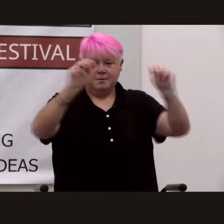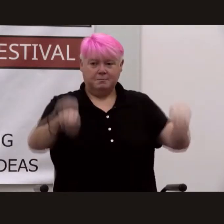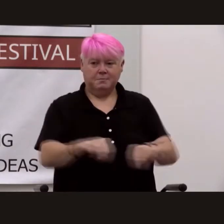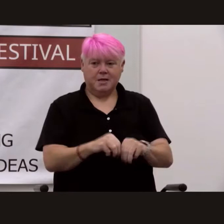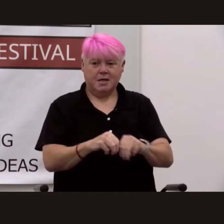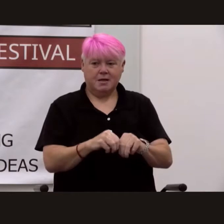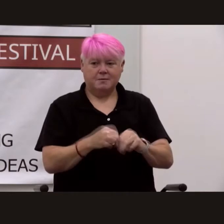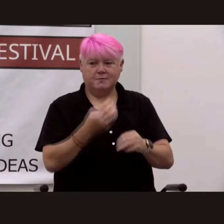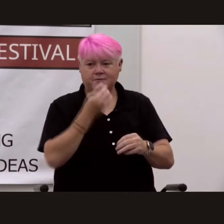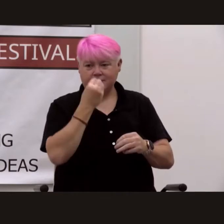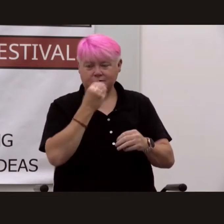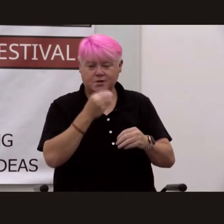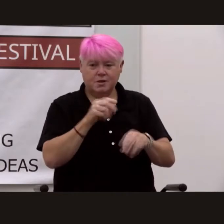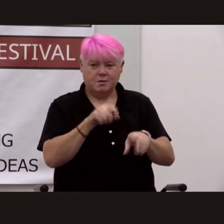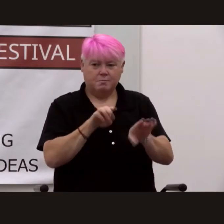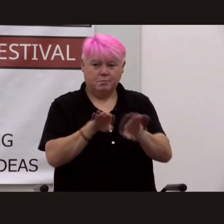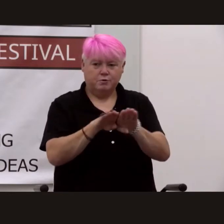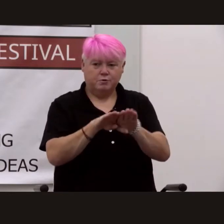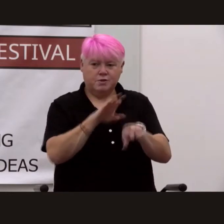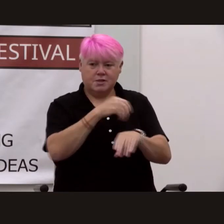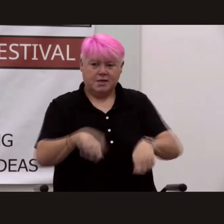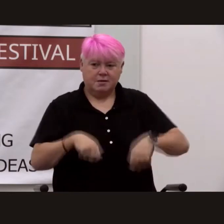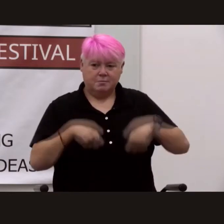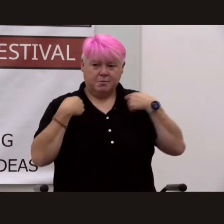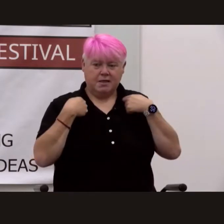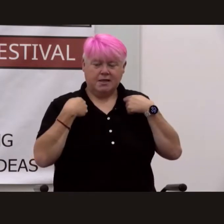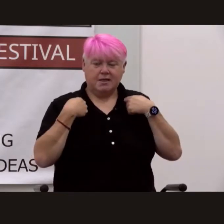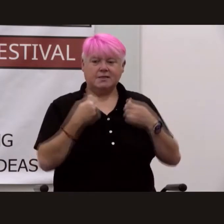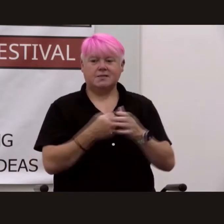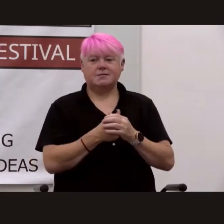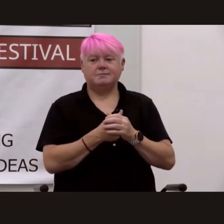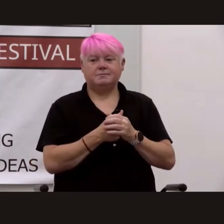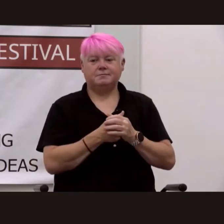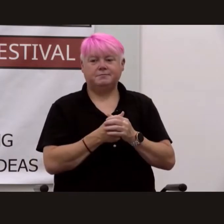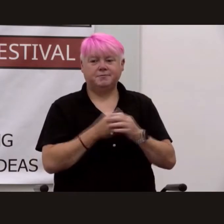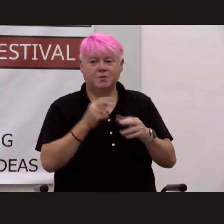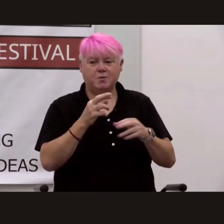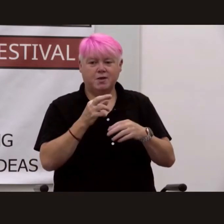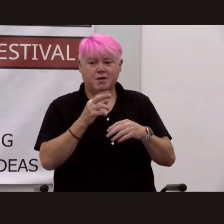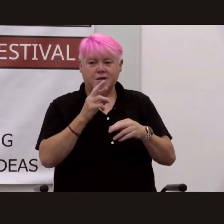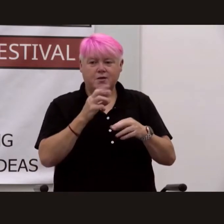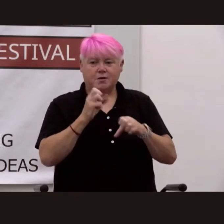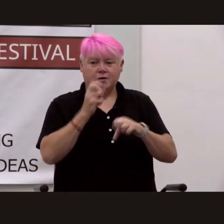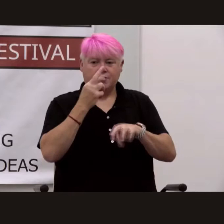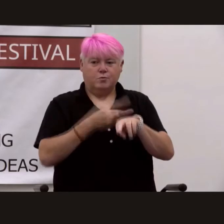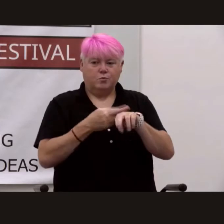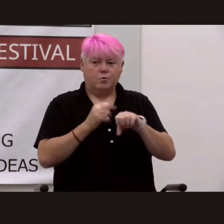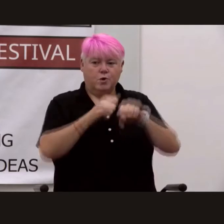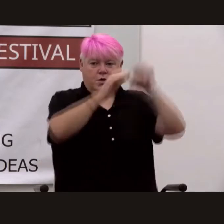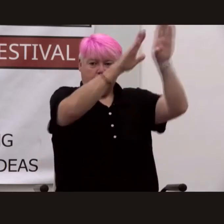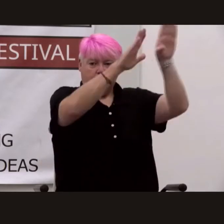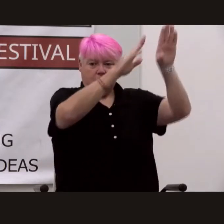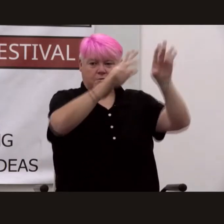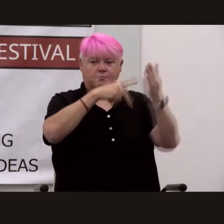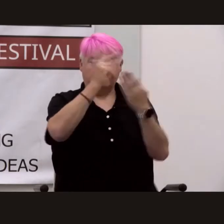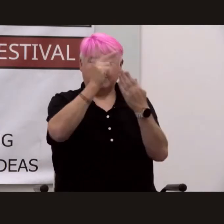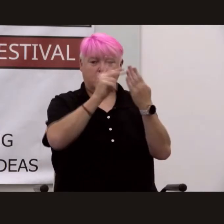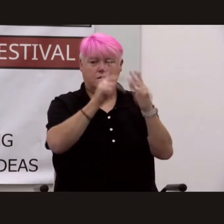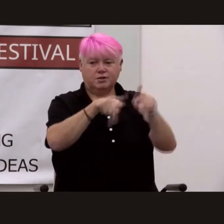matches, and a blanket with Rocky Mountains Park stenciled across the shoulder blades and